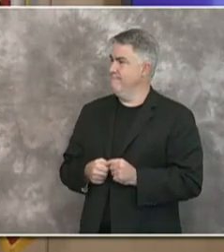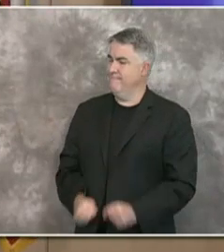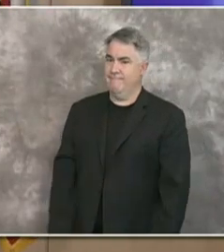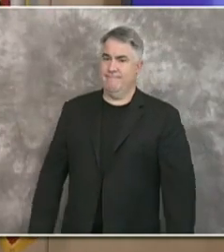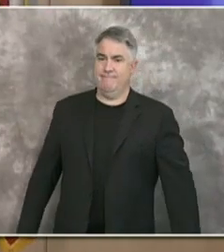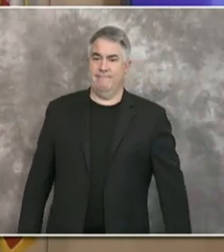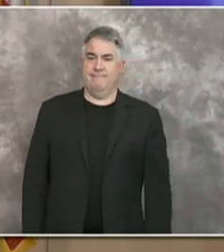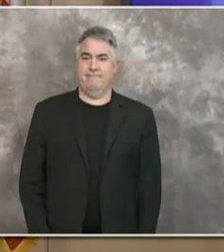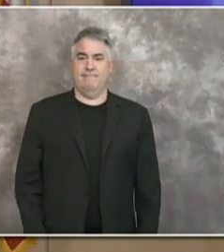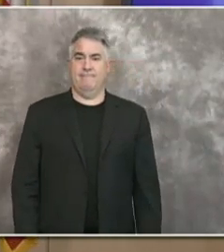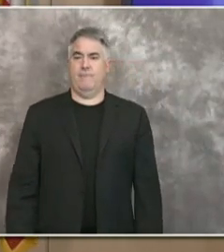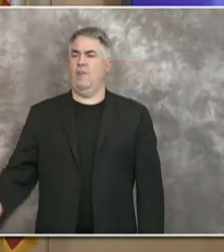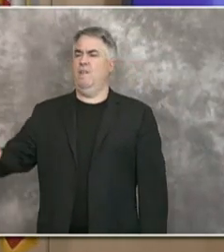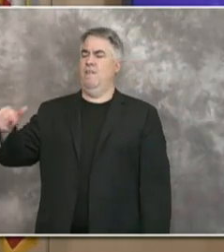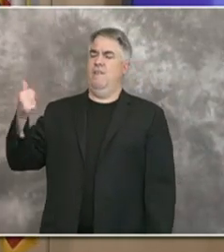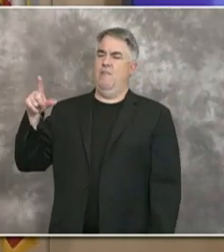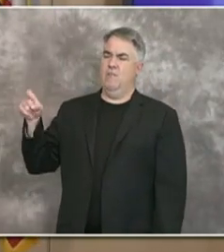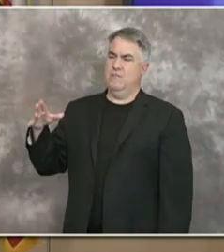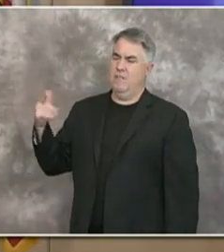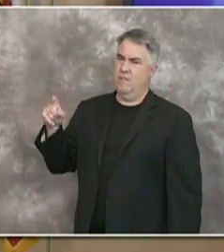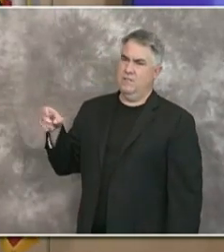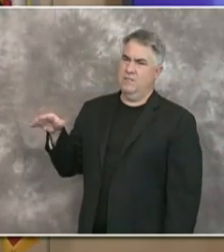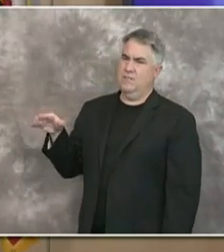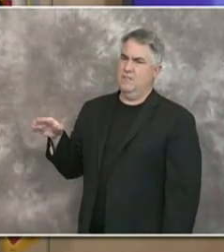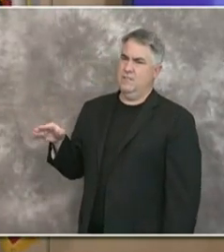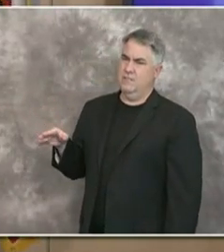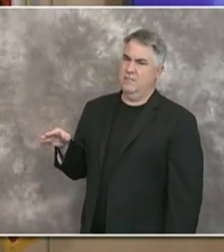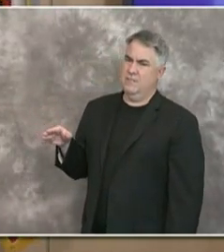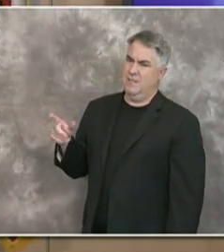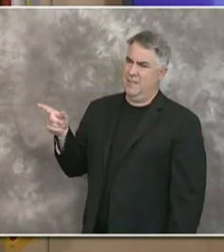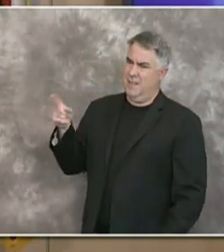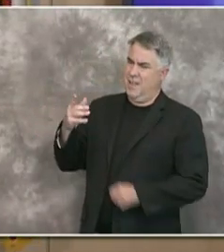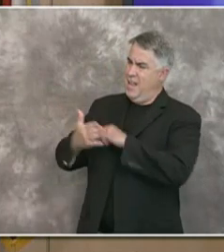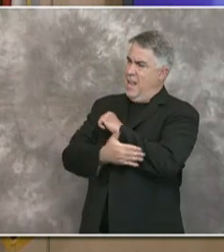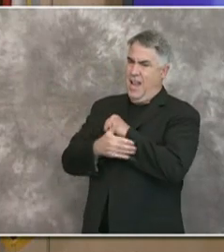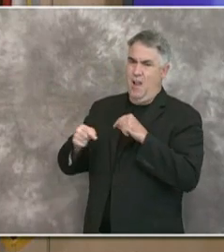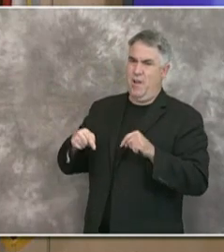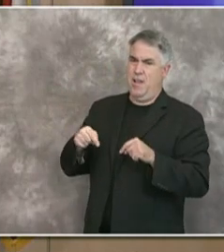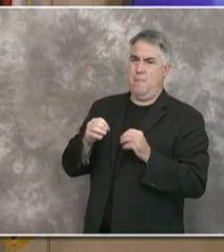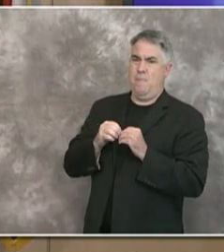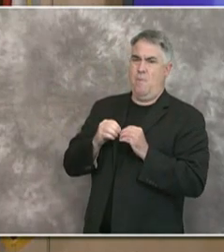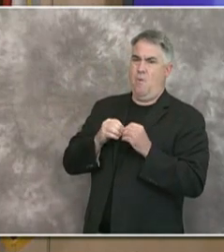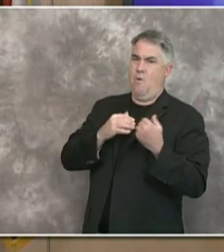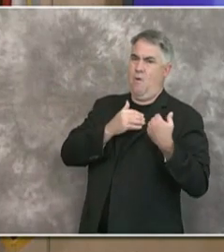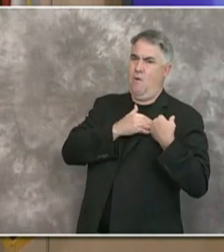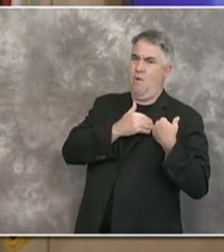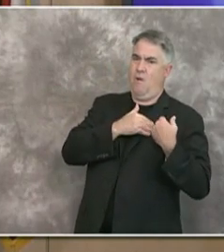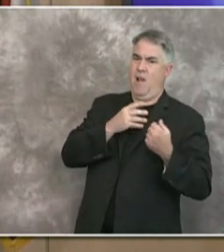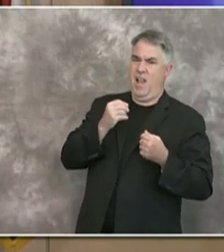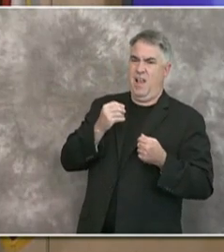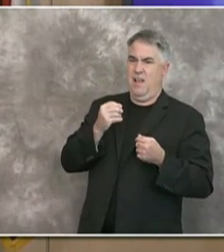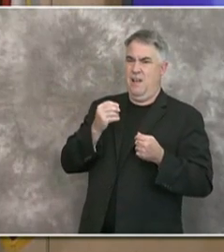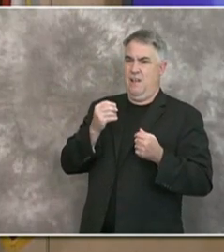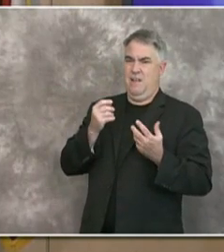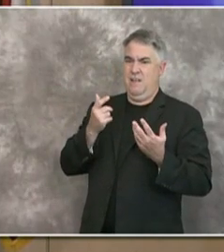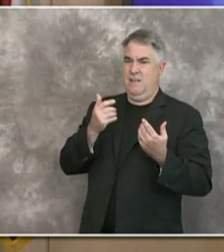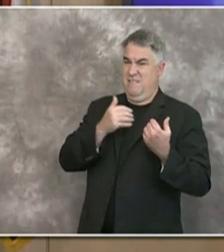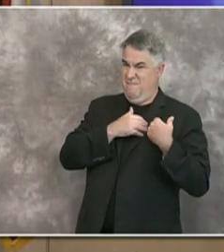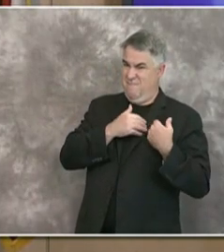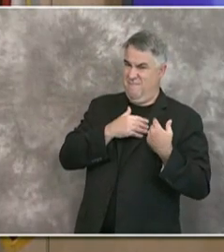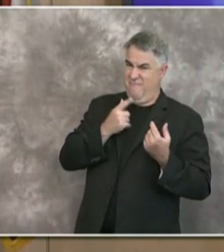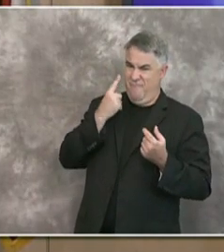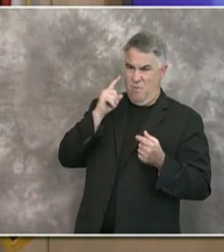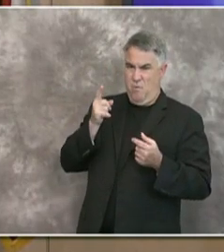Gotcha. And then I know that the governor said today that counties bear more responsibility and accountability when it comes to reopening, especially with these like local